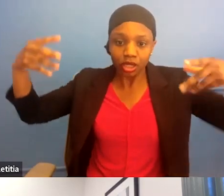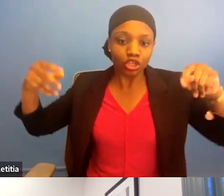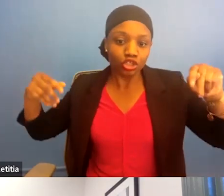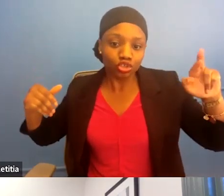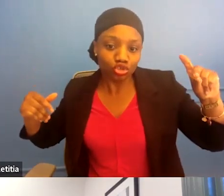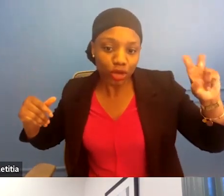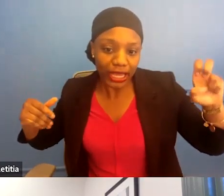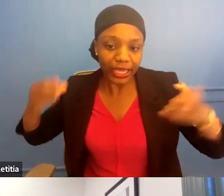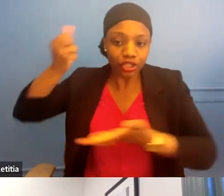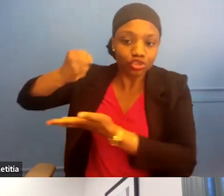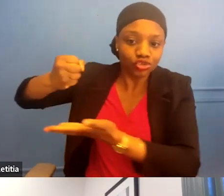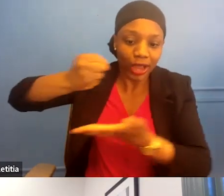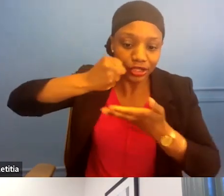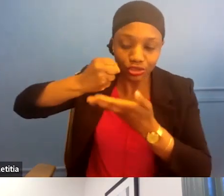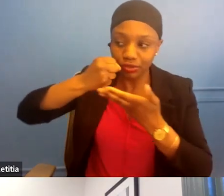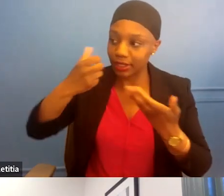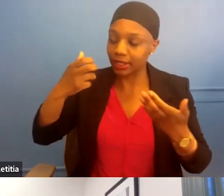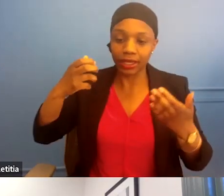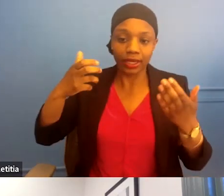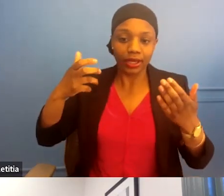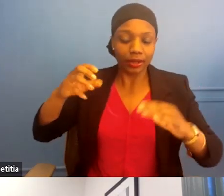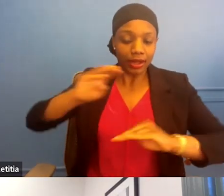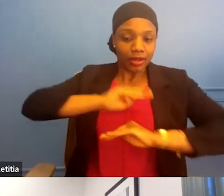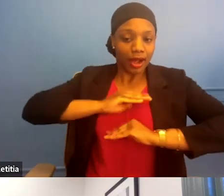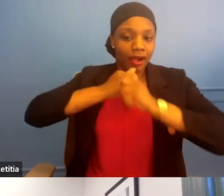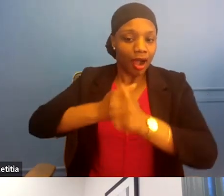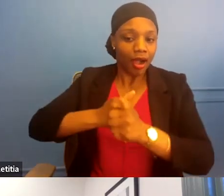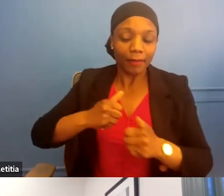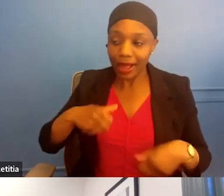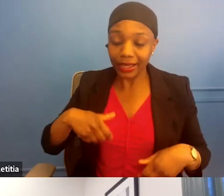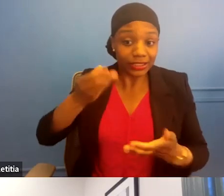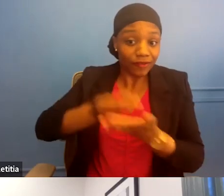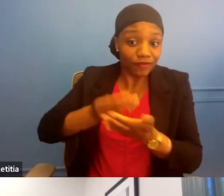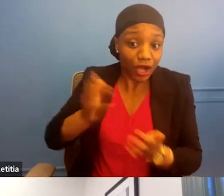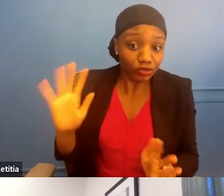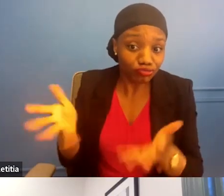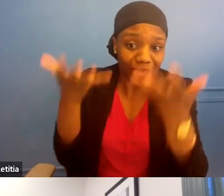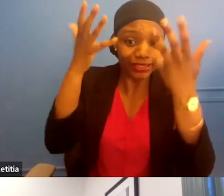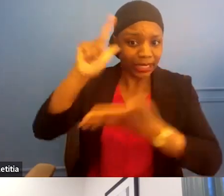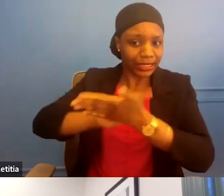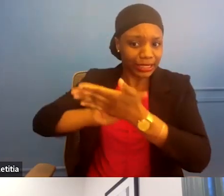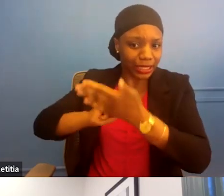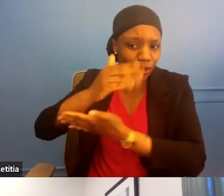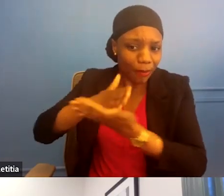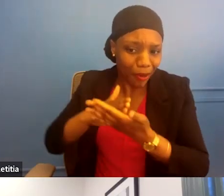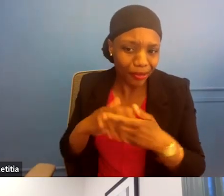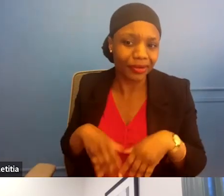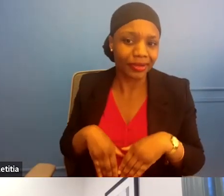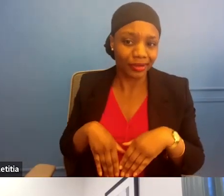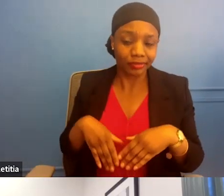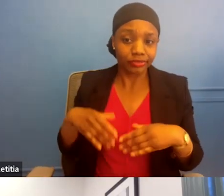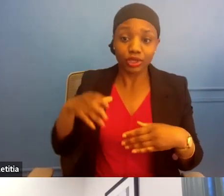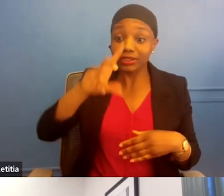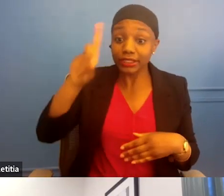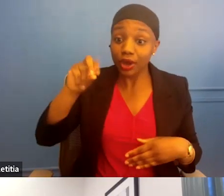the treasury area, there's compliance, there is fundraising, there's the legal side of things, from because you have to deal with the